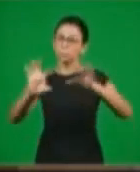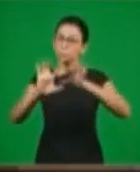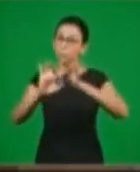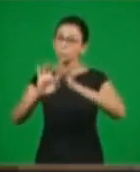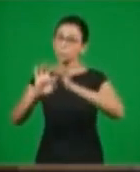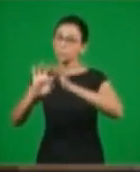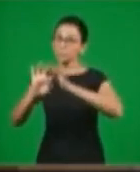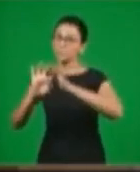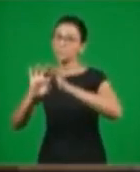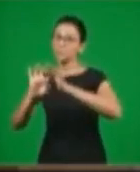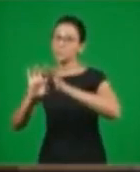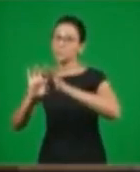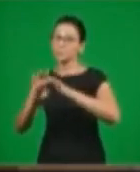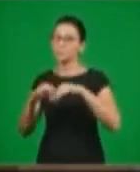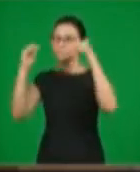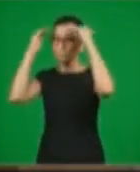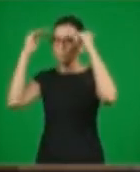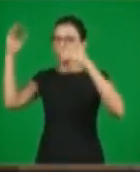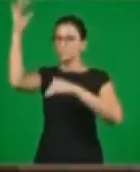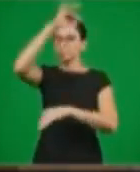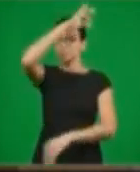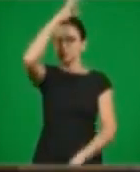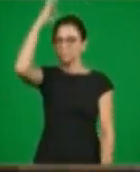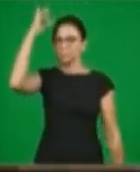talk something that is not related to Jesus.